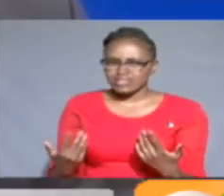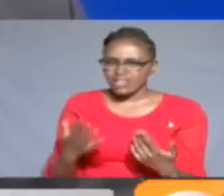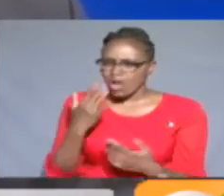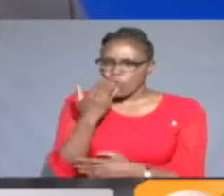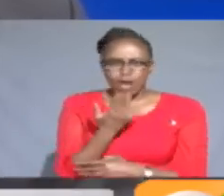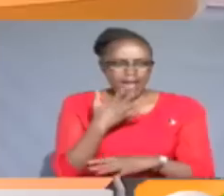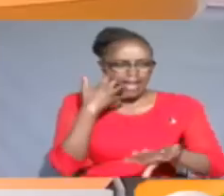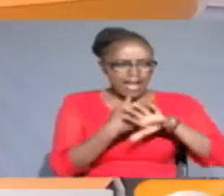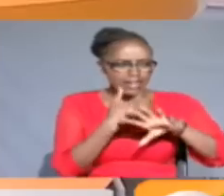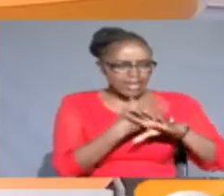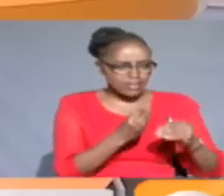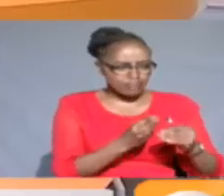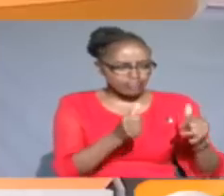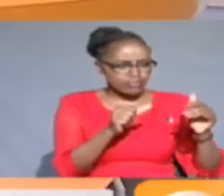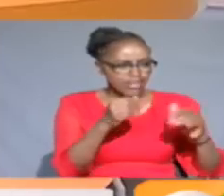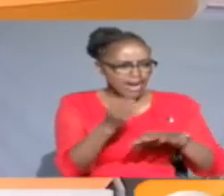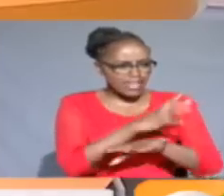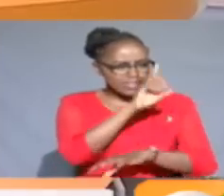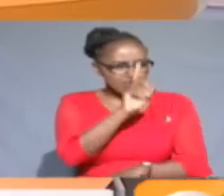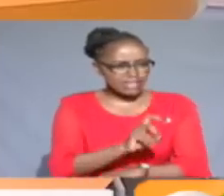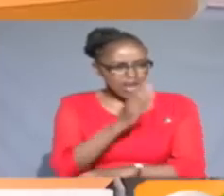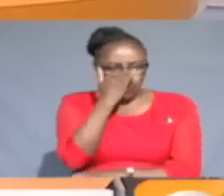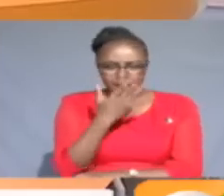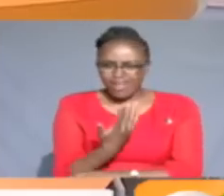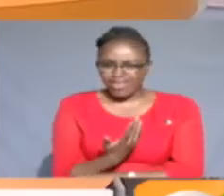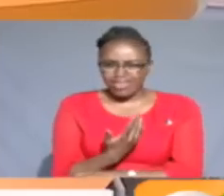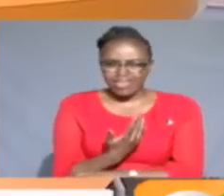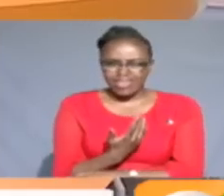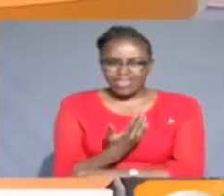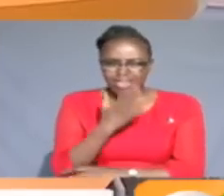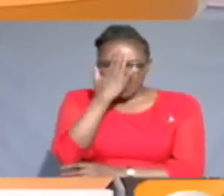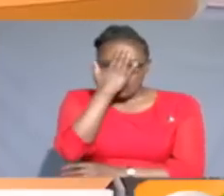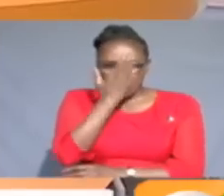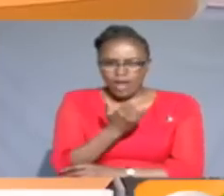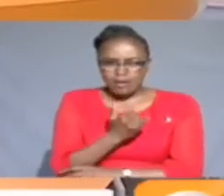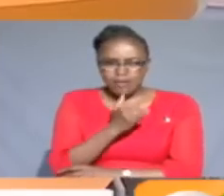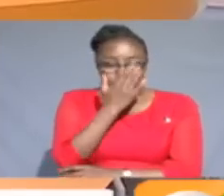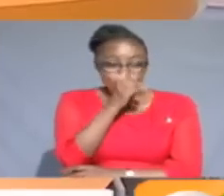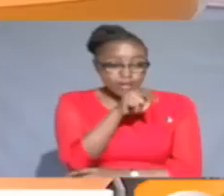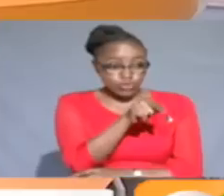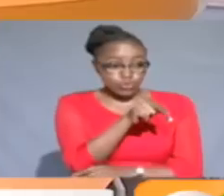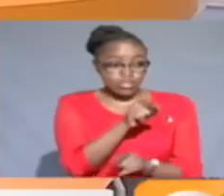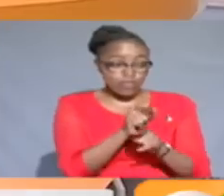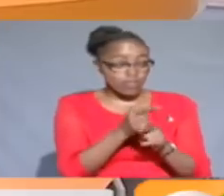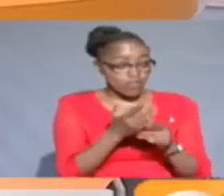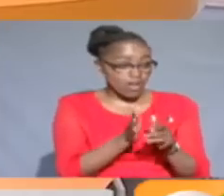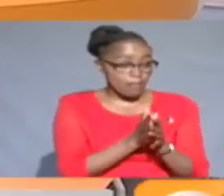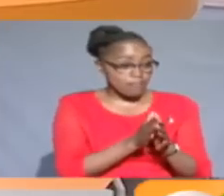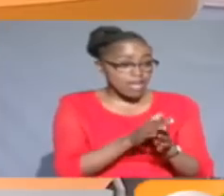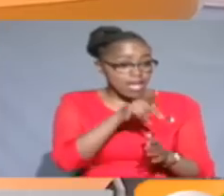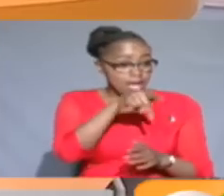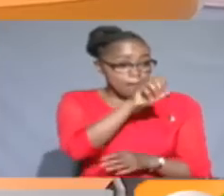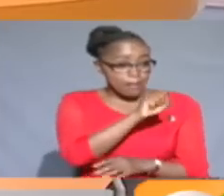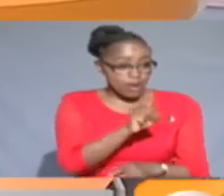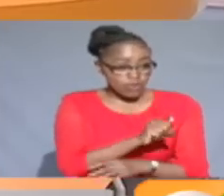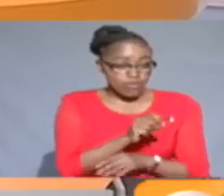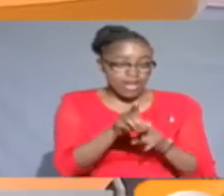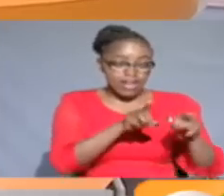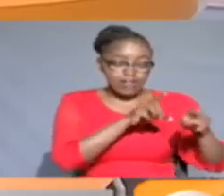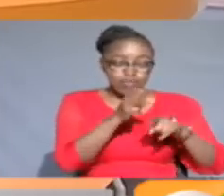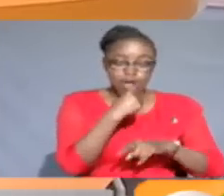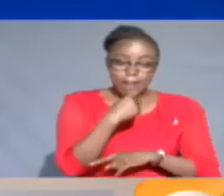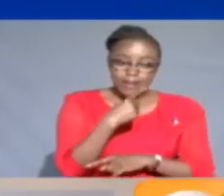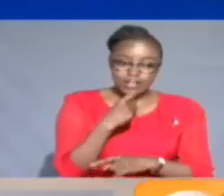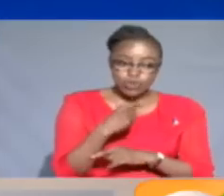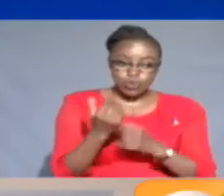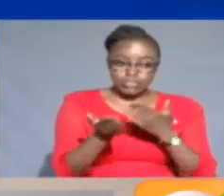is it so difficult to deal with this then? Well, that's why I said, I'll try and ask you, because you've been a permanent secretary, yes. You've been director of medical services,